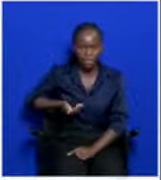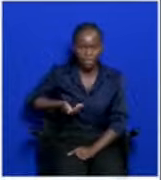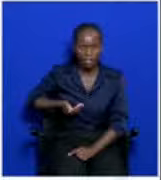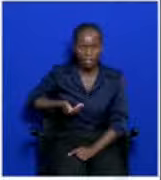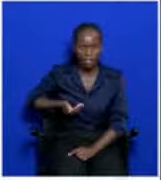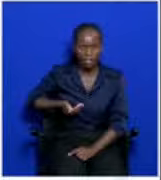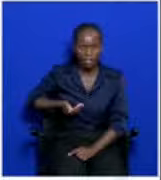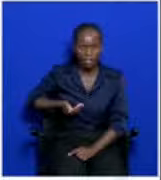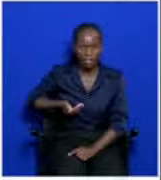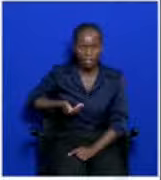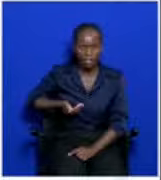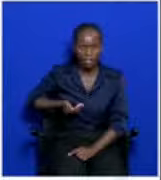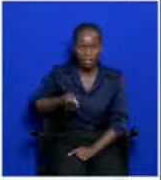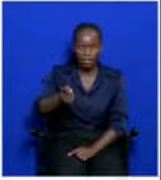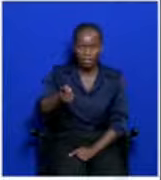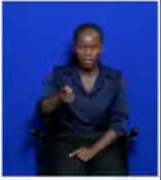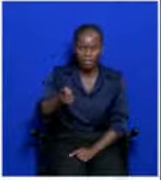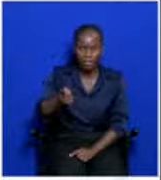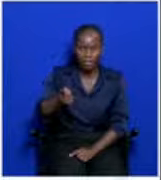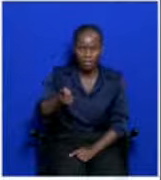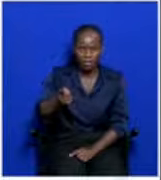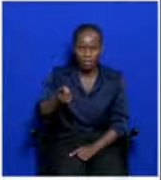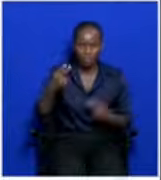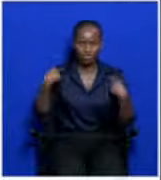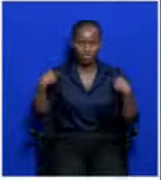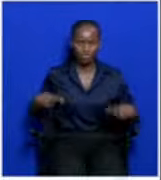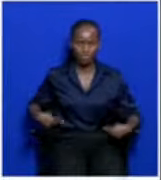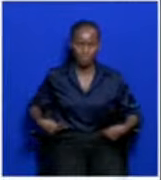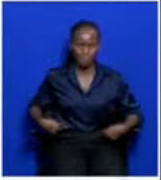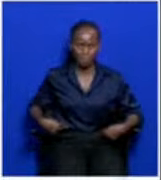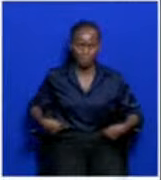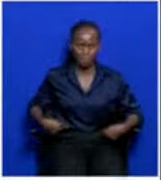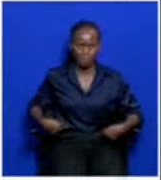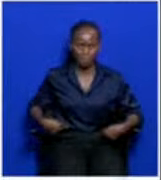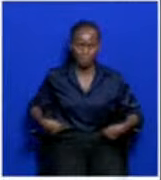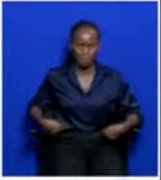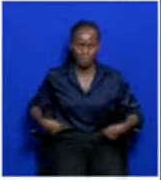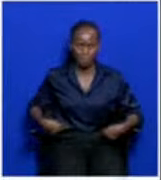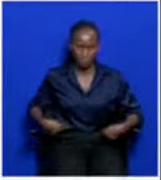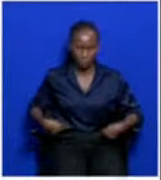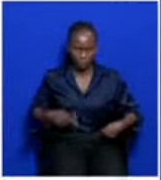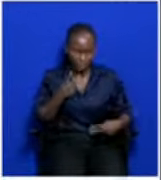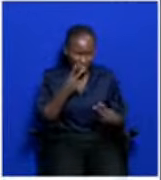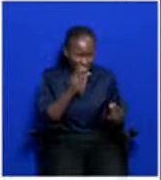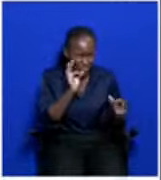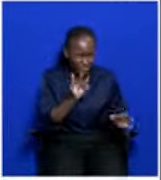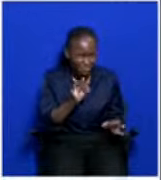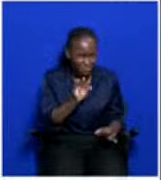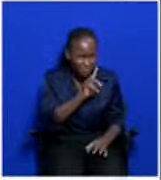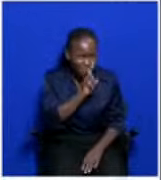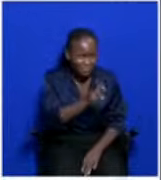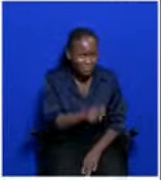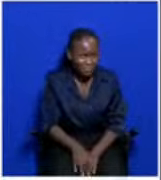a uniform. Am I seeing properly? Is that what you also